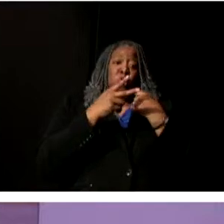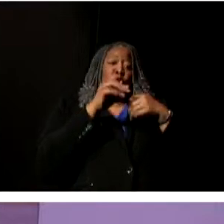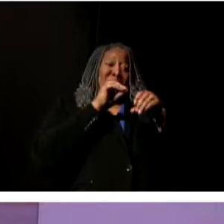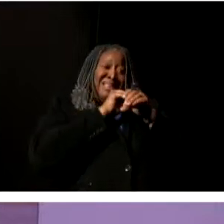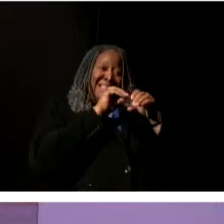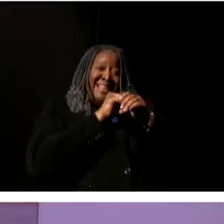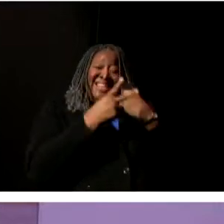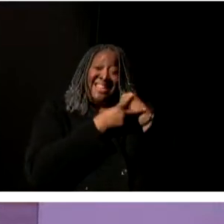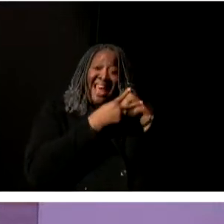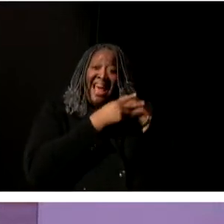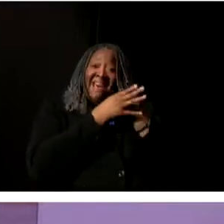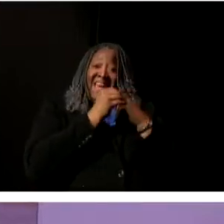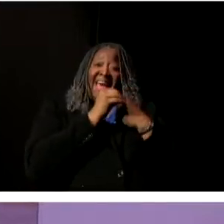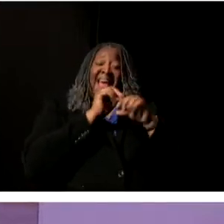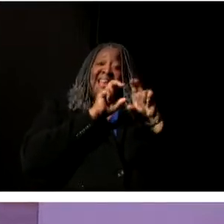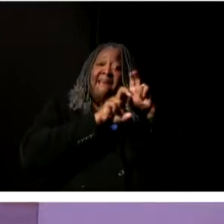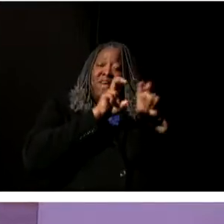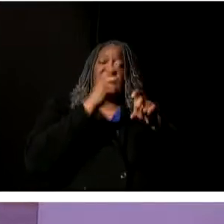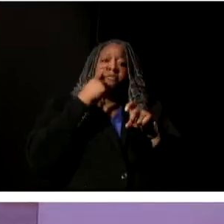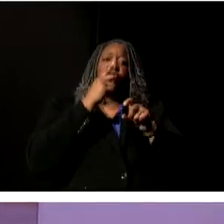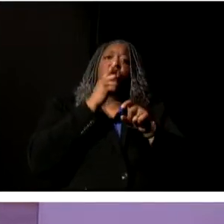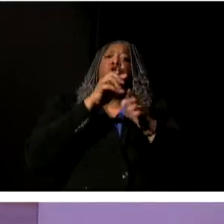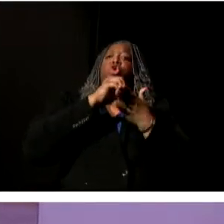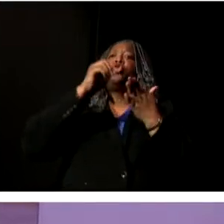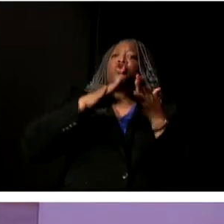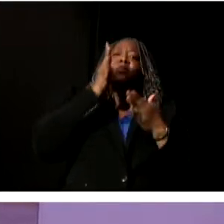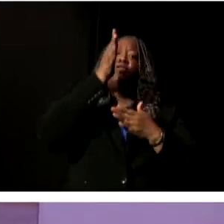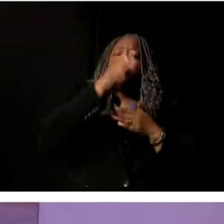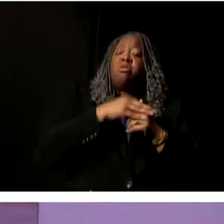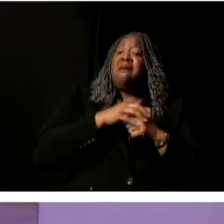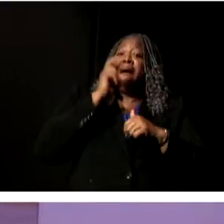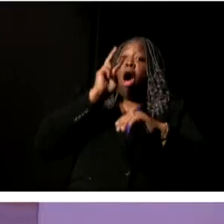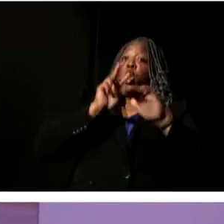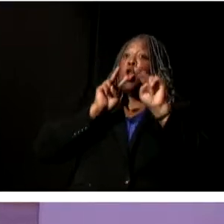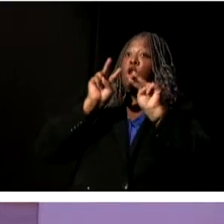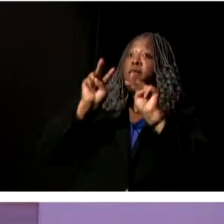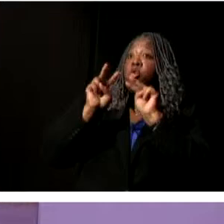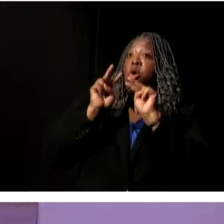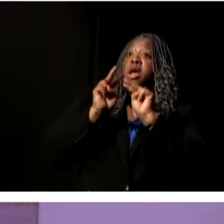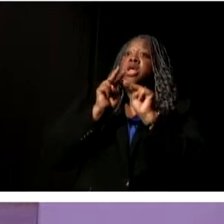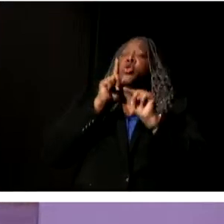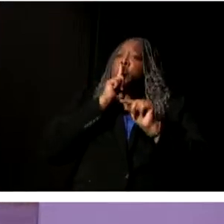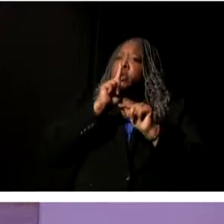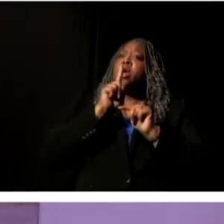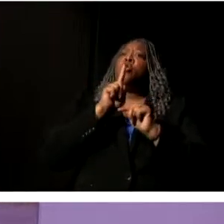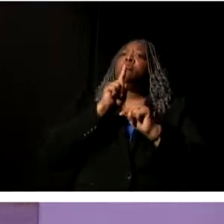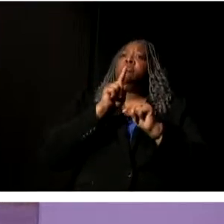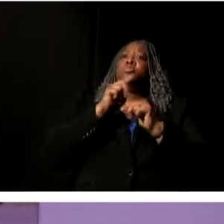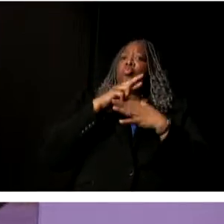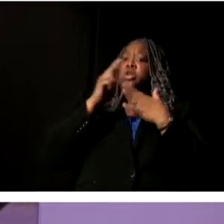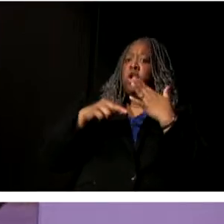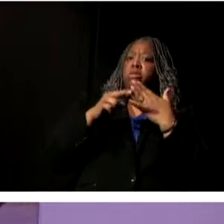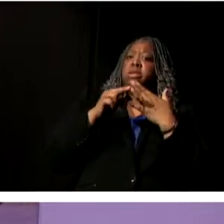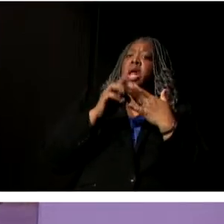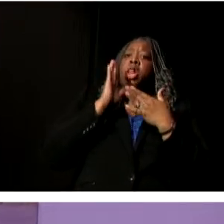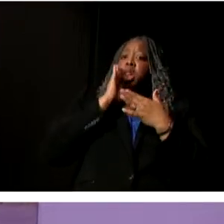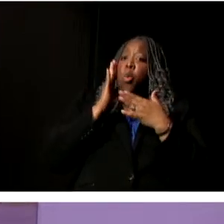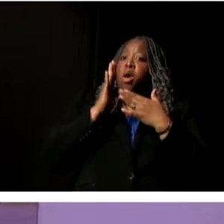young students' futures. I look forward to the practical results that will come from this convening this